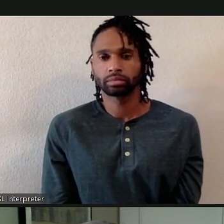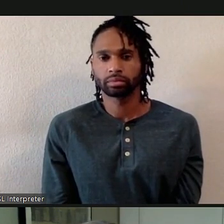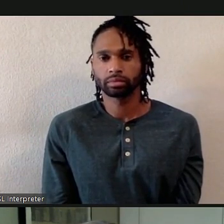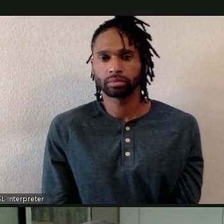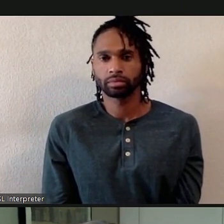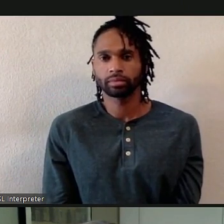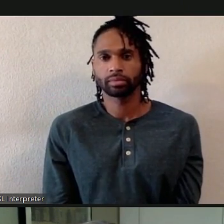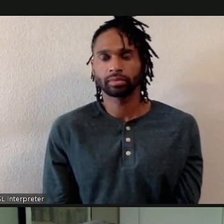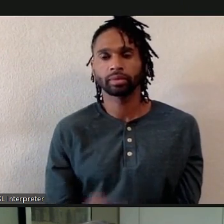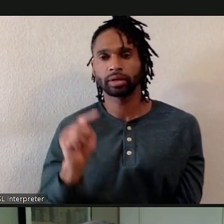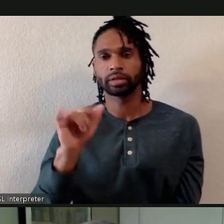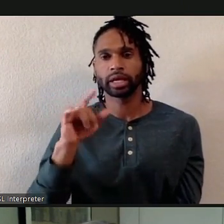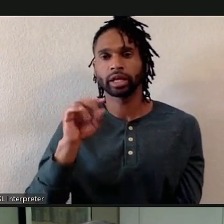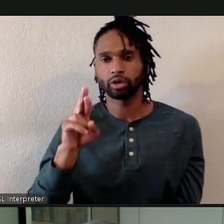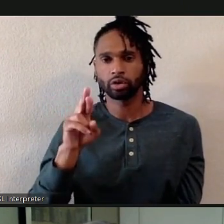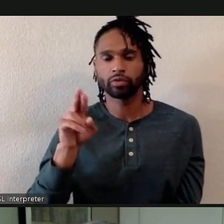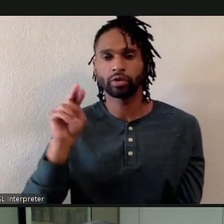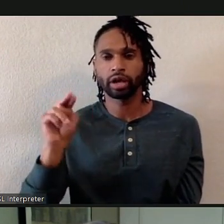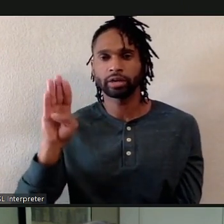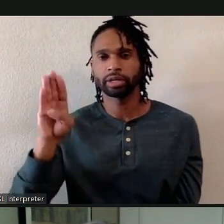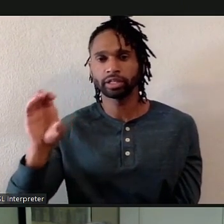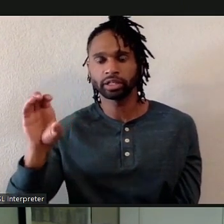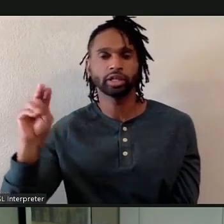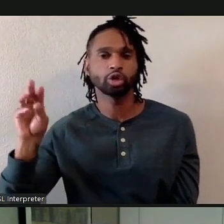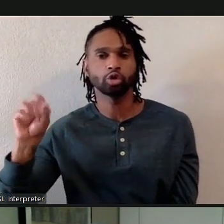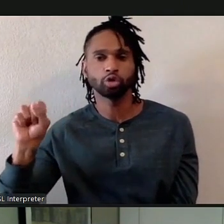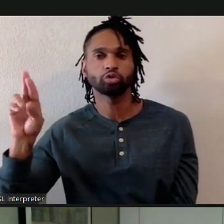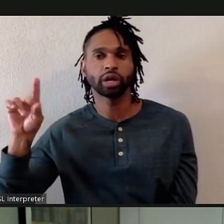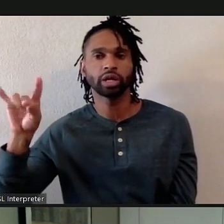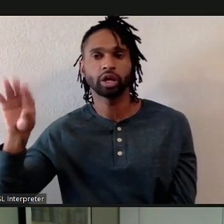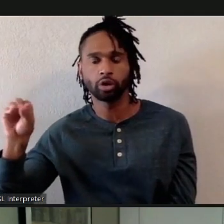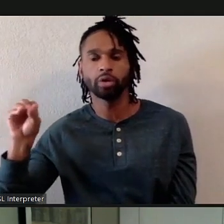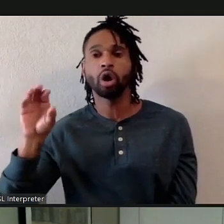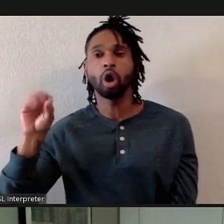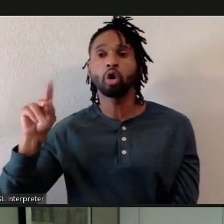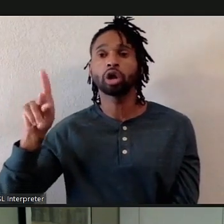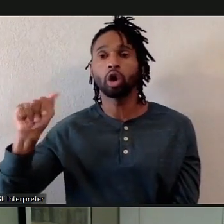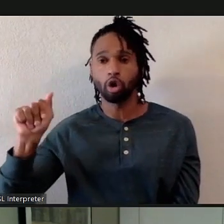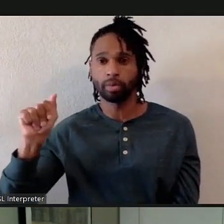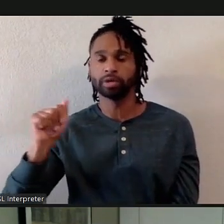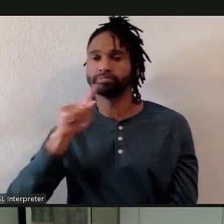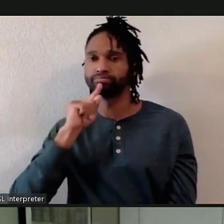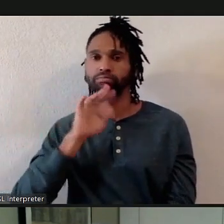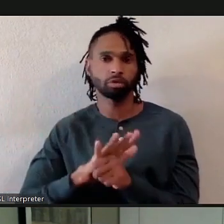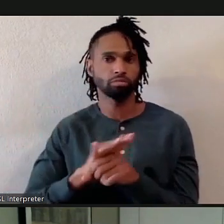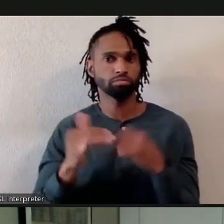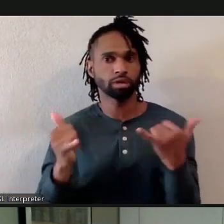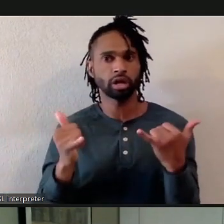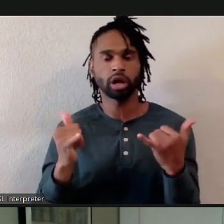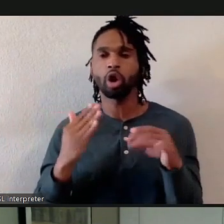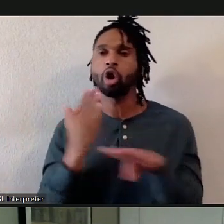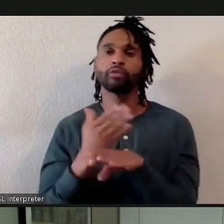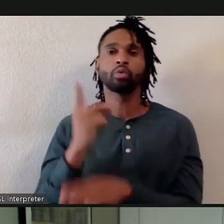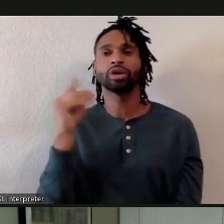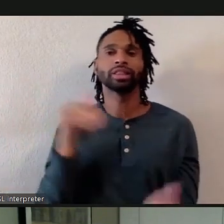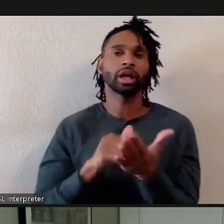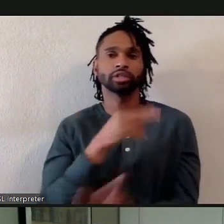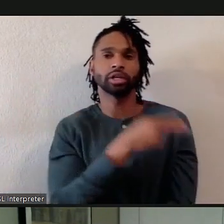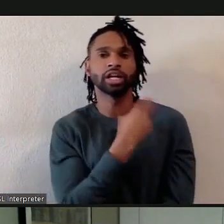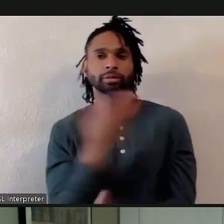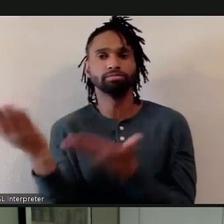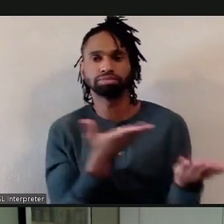Yes, Taylor Summers for NBC News Radio. Oklahoma just confirmed today they have more than 1,000 hospitalizations